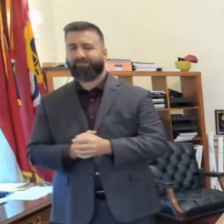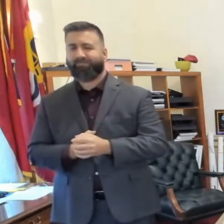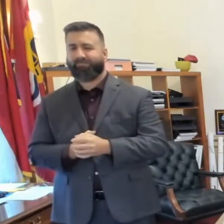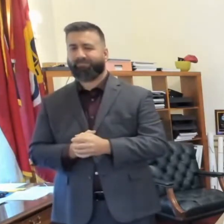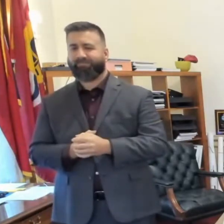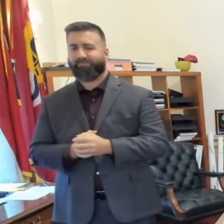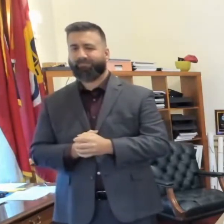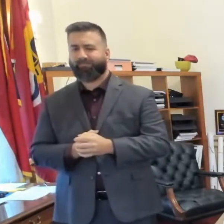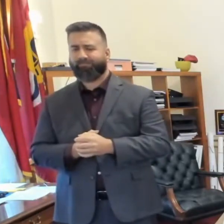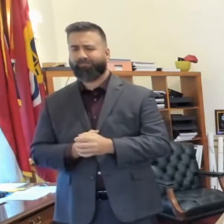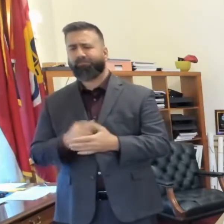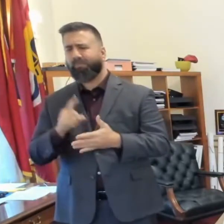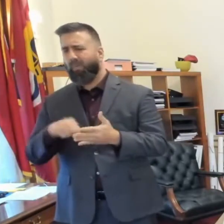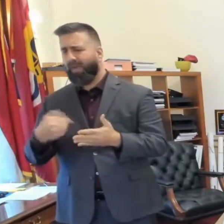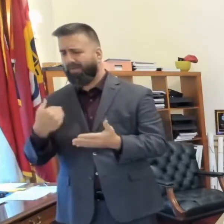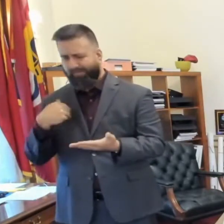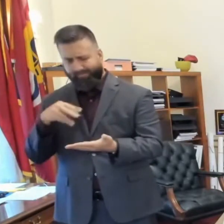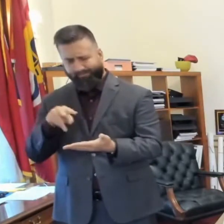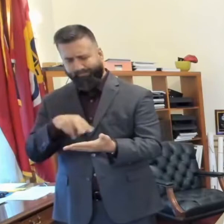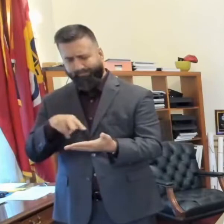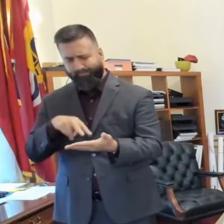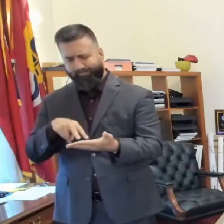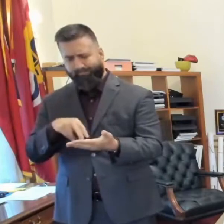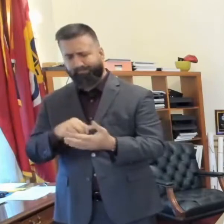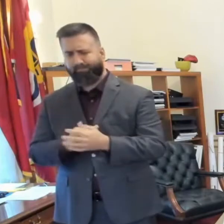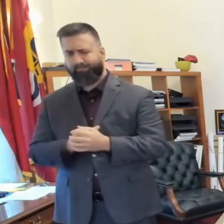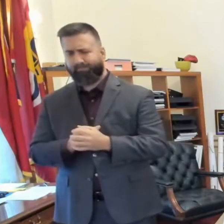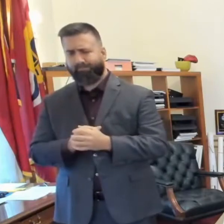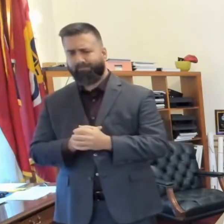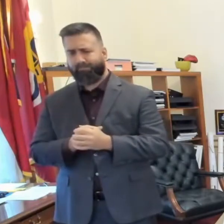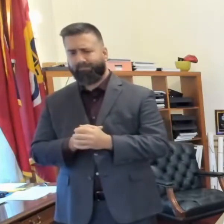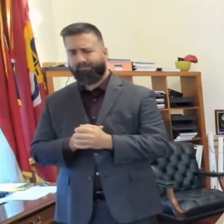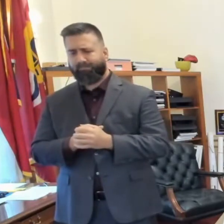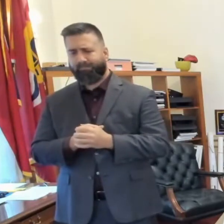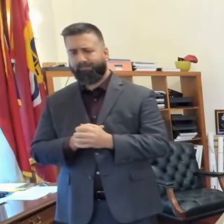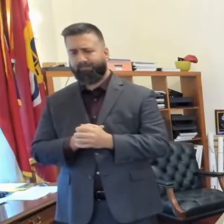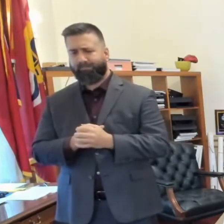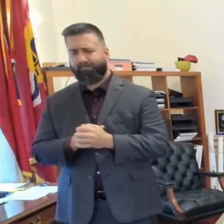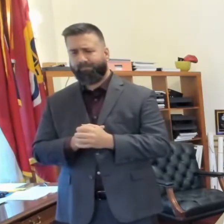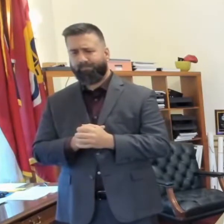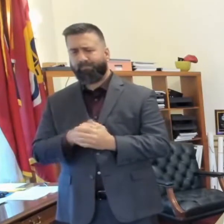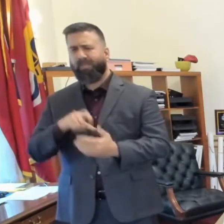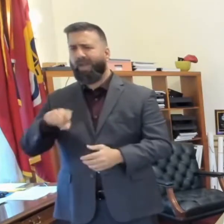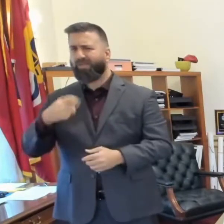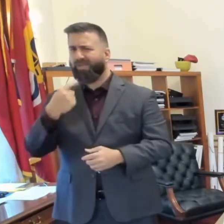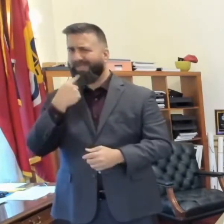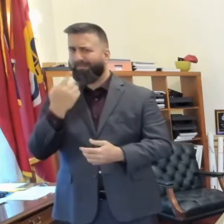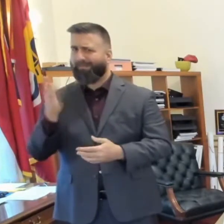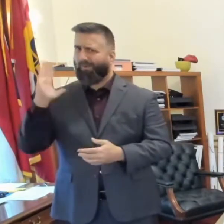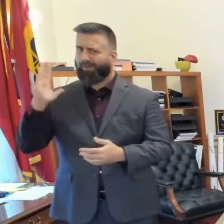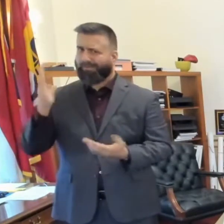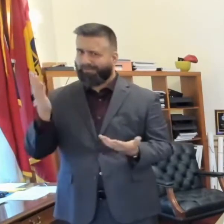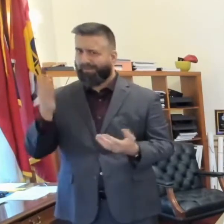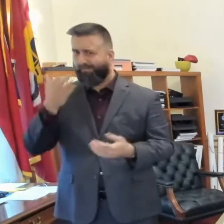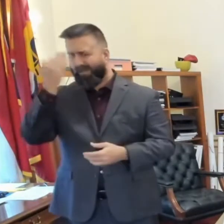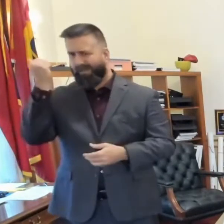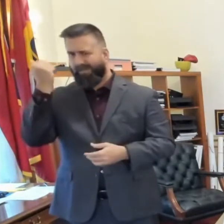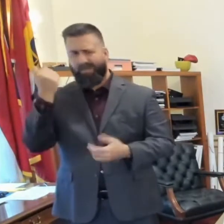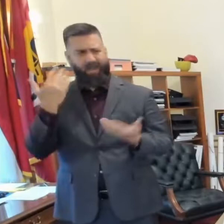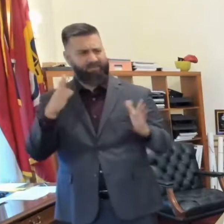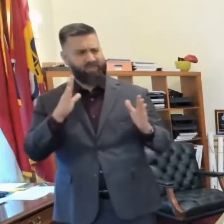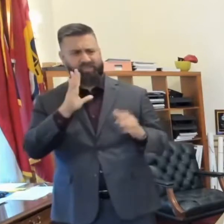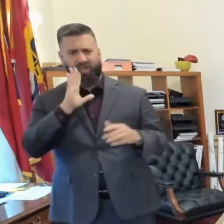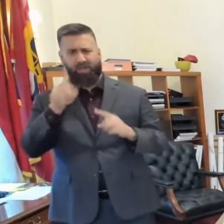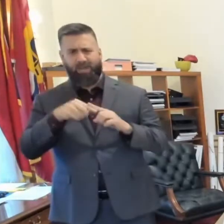What else do I have here? I should have said this a little earlier. Did I talk about the